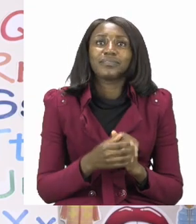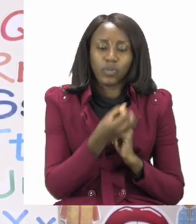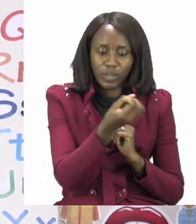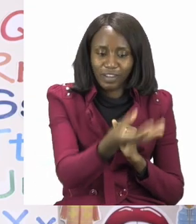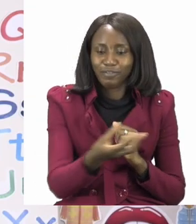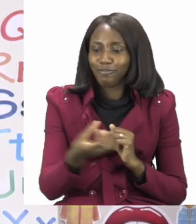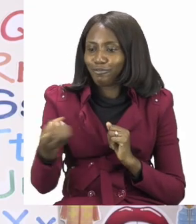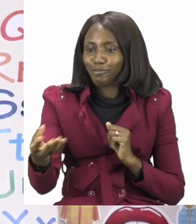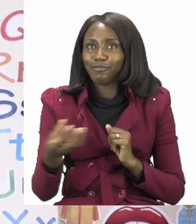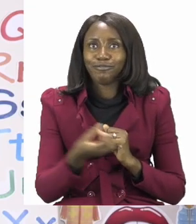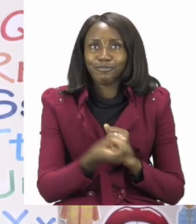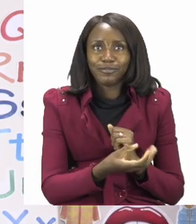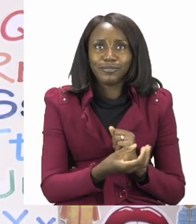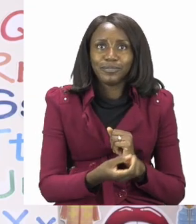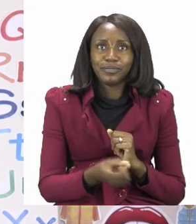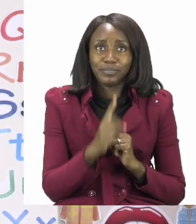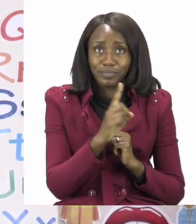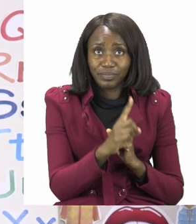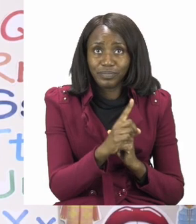has 1.